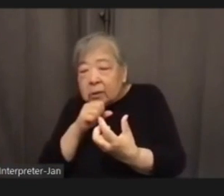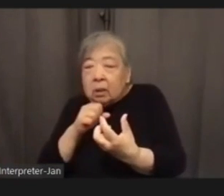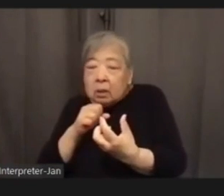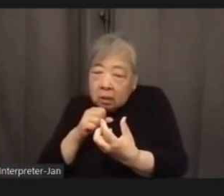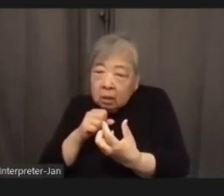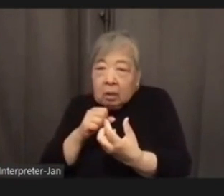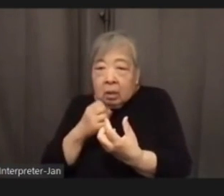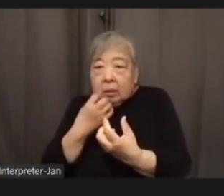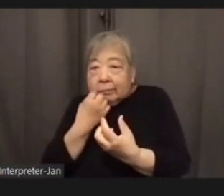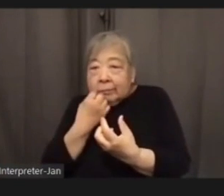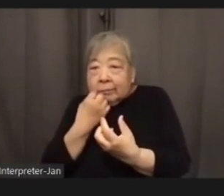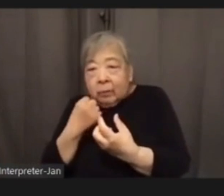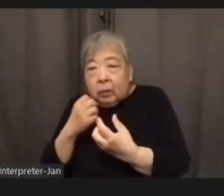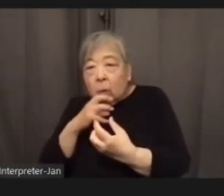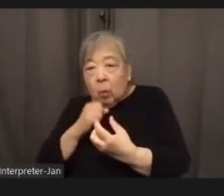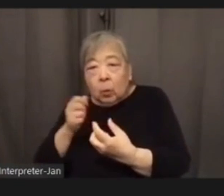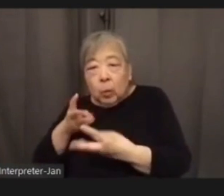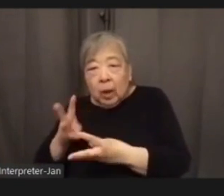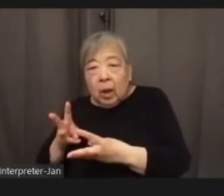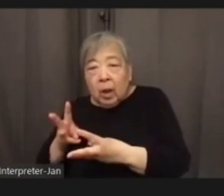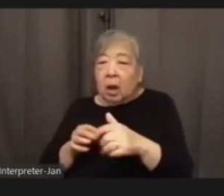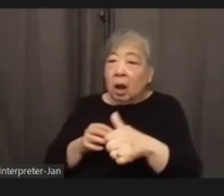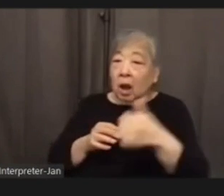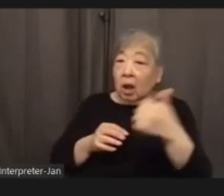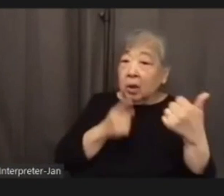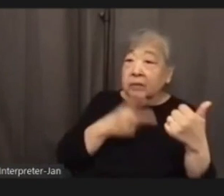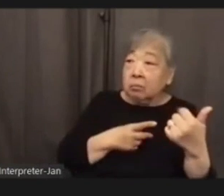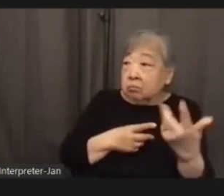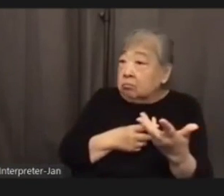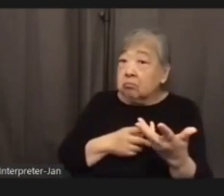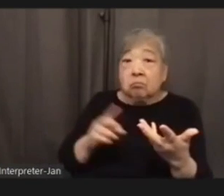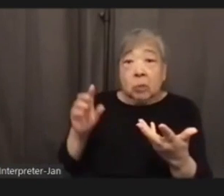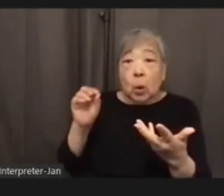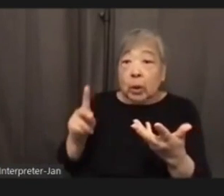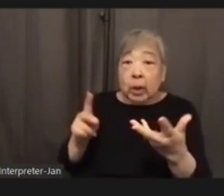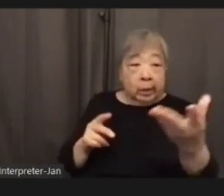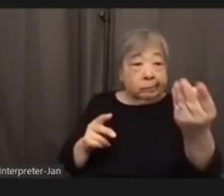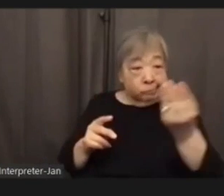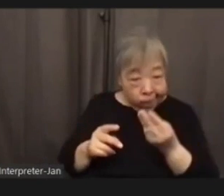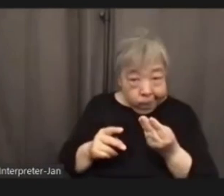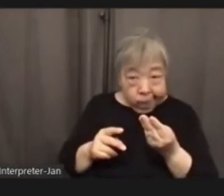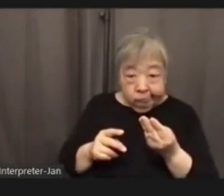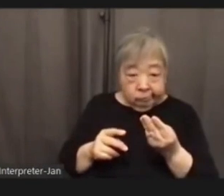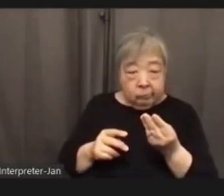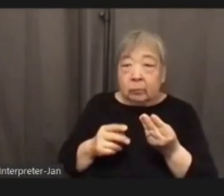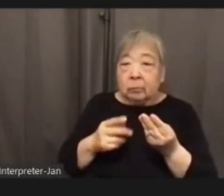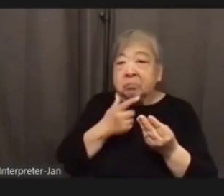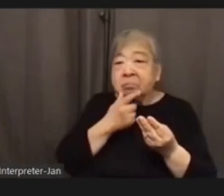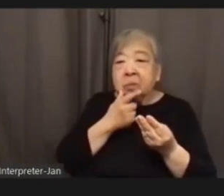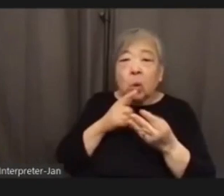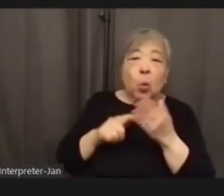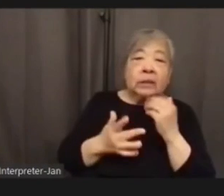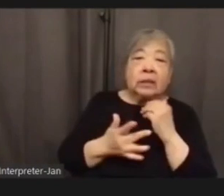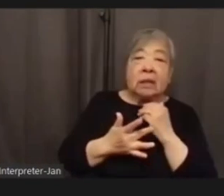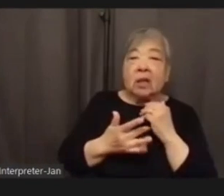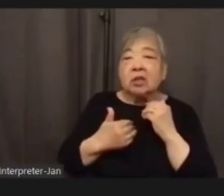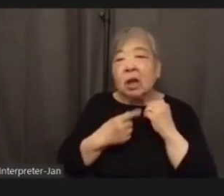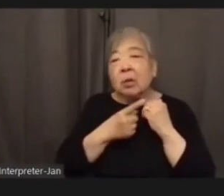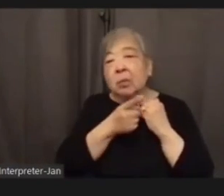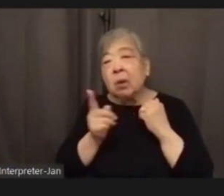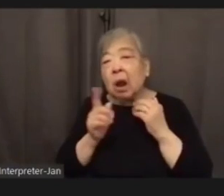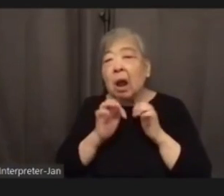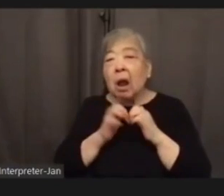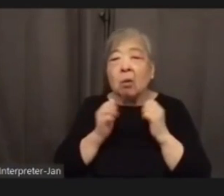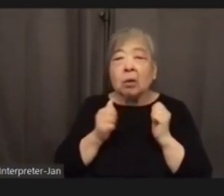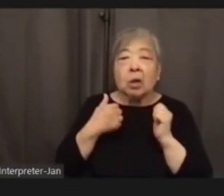done. And there's the other half that just goes, okay, this is the hand that's dealt with us. What technology is out there that allows us to